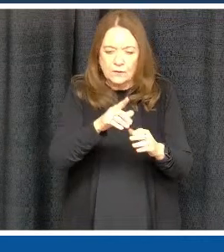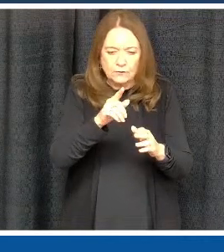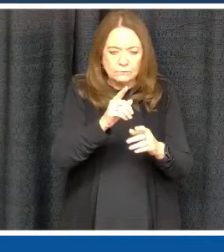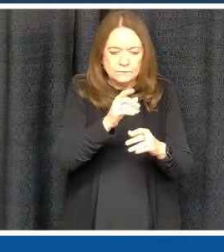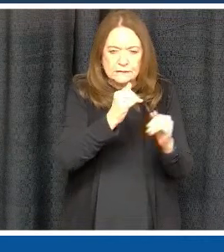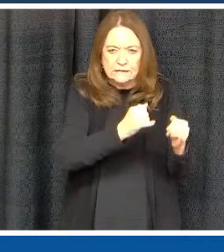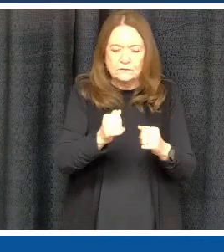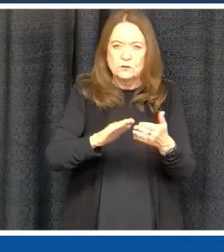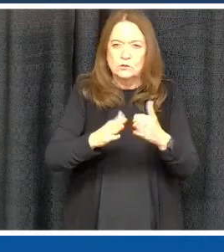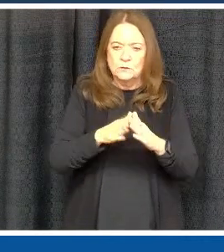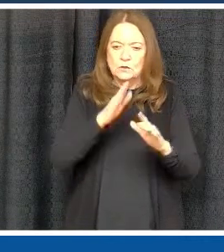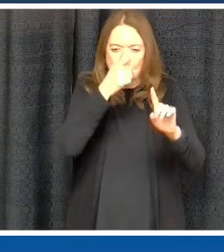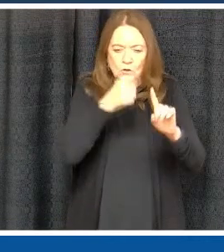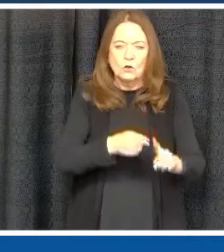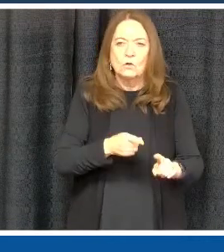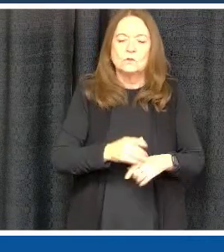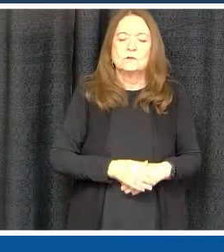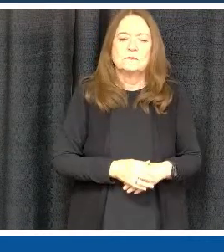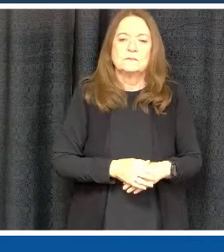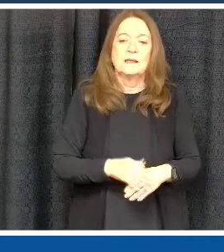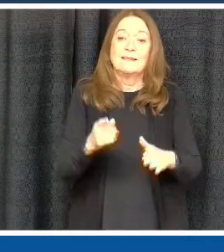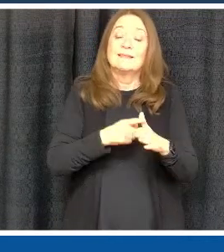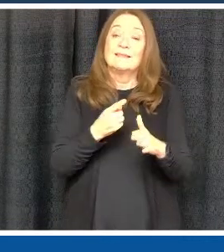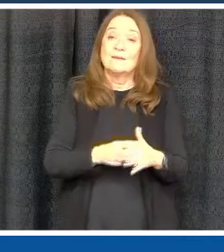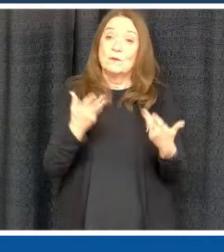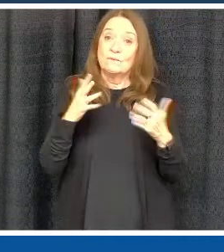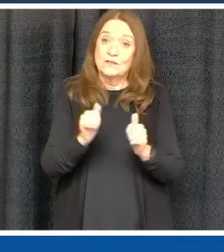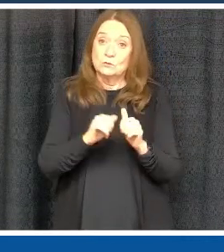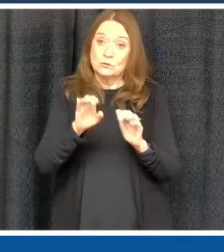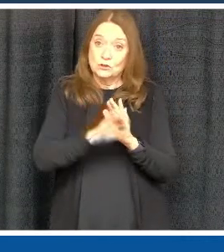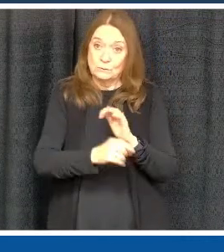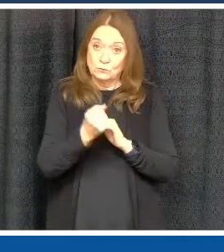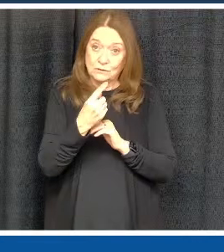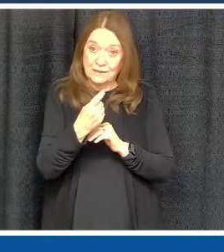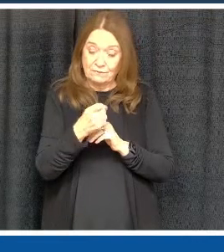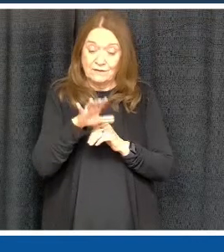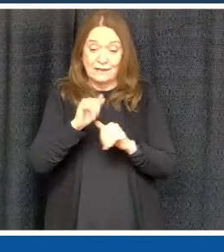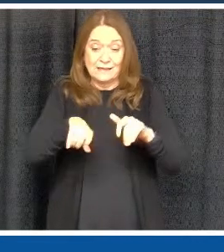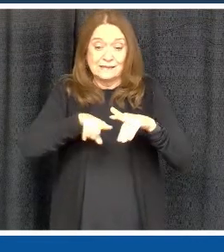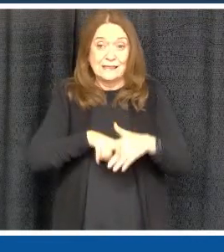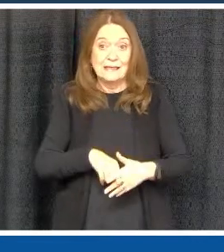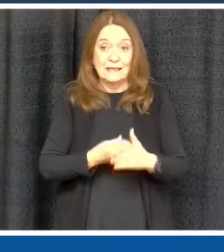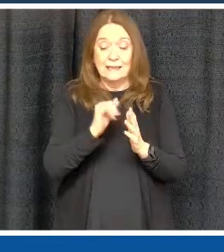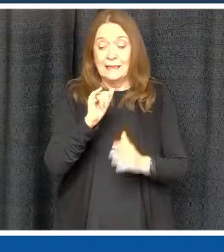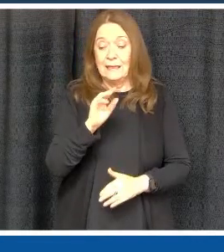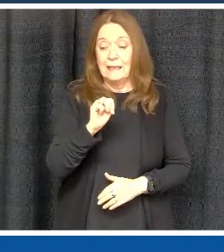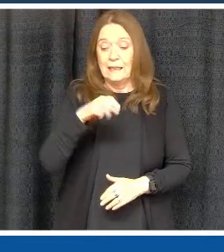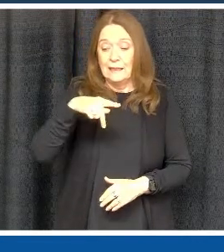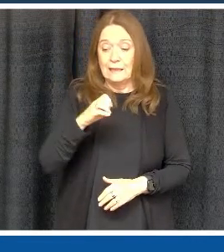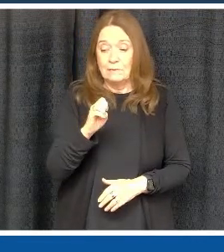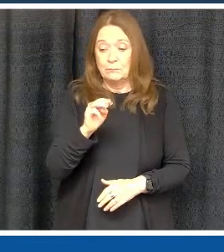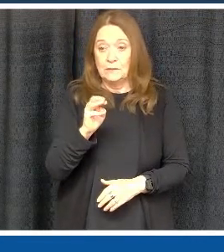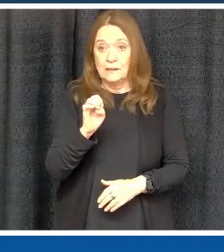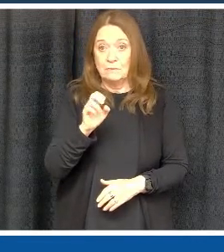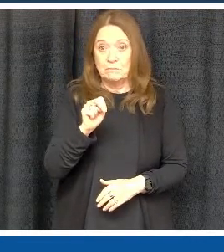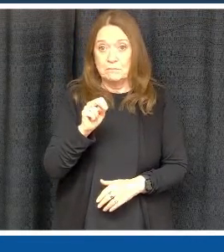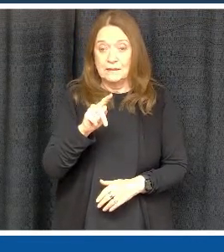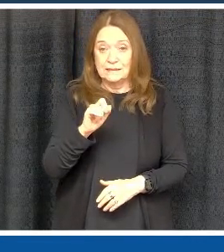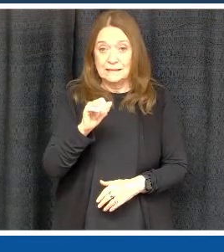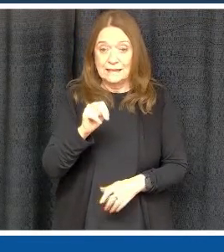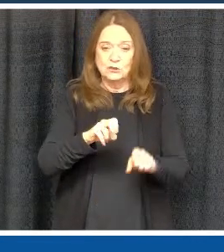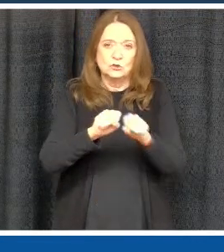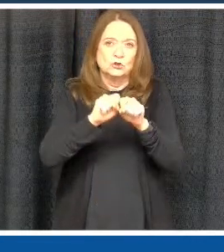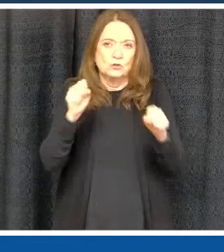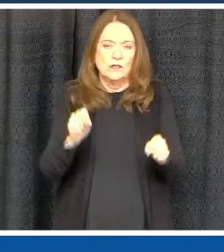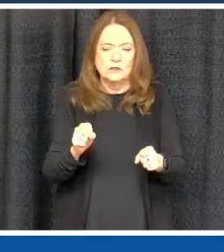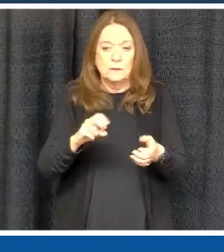and objectives. And then we finish with chapter 11, the implementation strategy. Really, that's the recipe of how do we